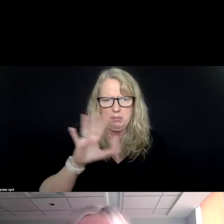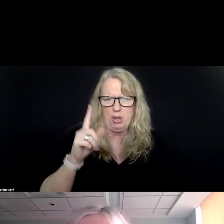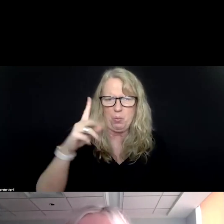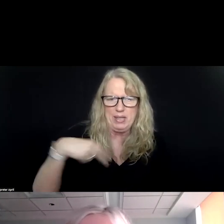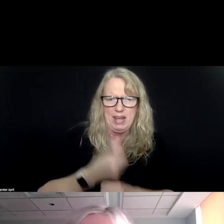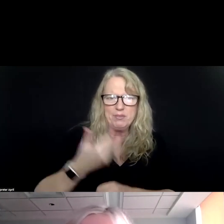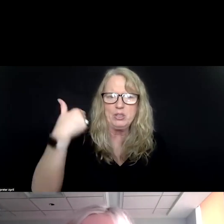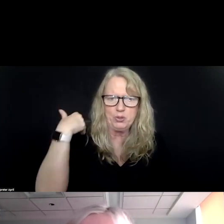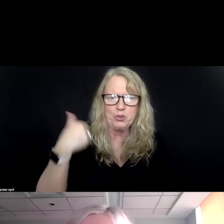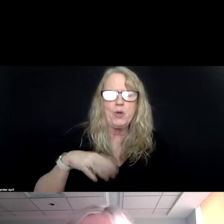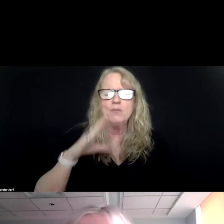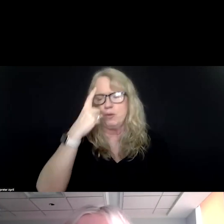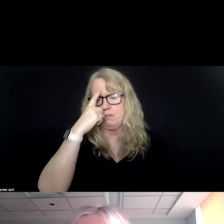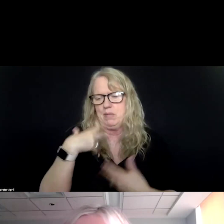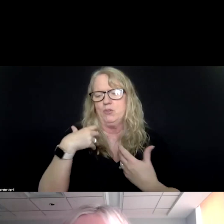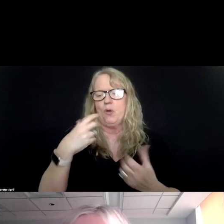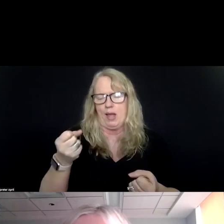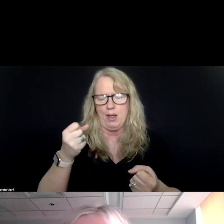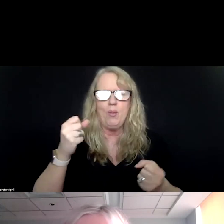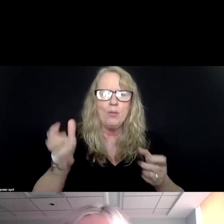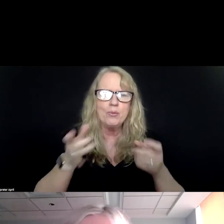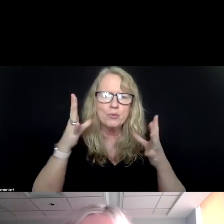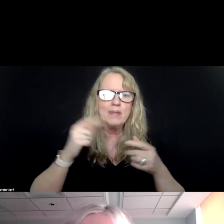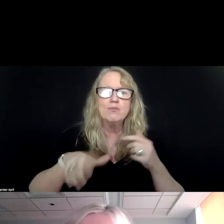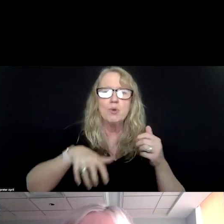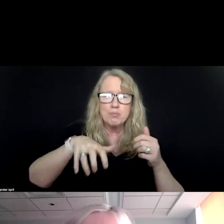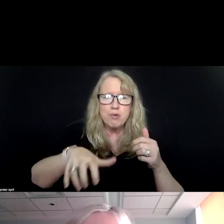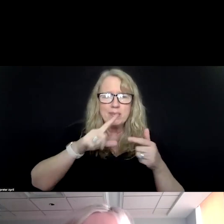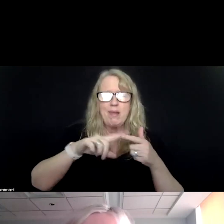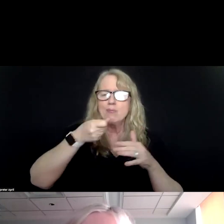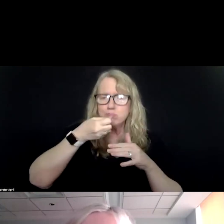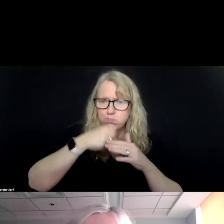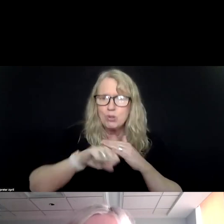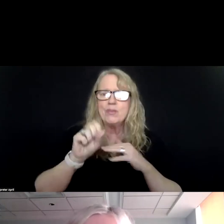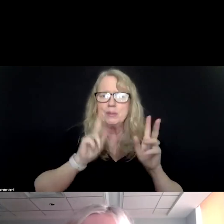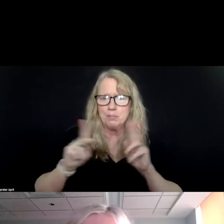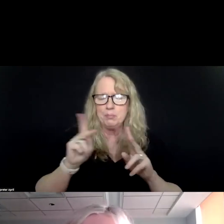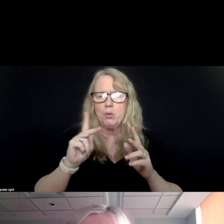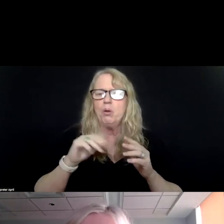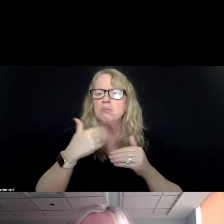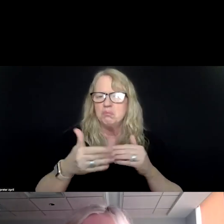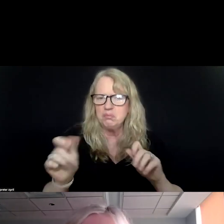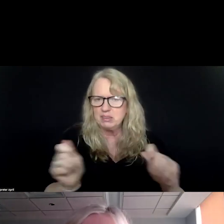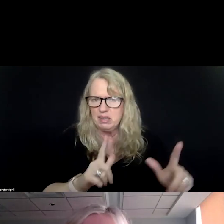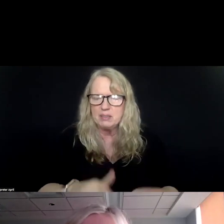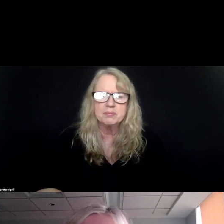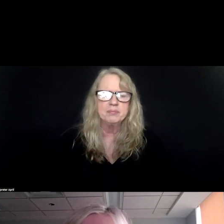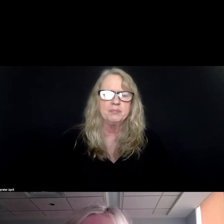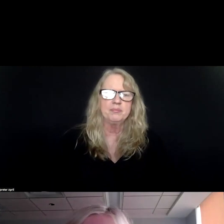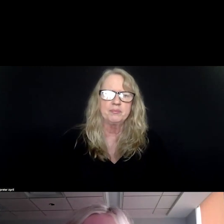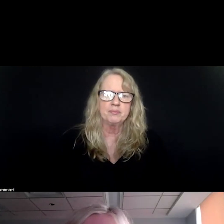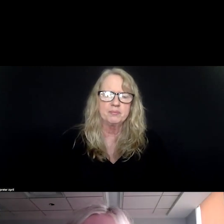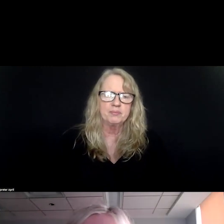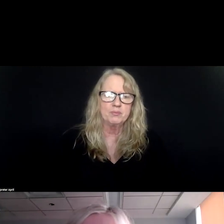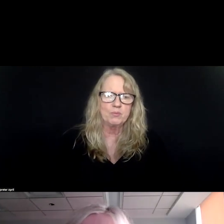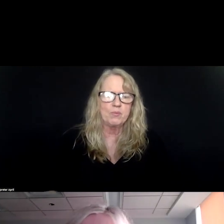ago related to the mental health crisis affecting pregnant and birthing people. You can go to the next slide. Thank you. I